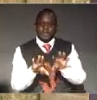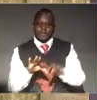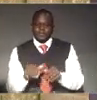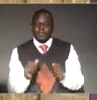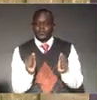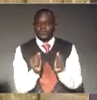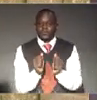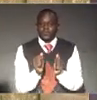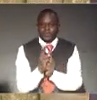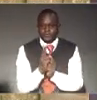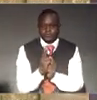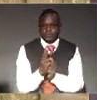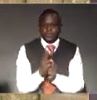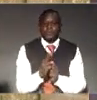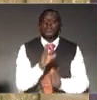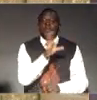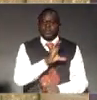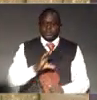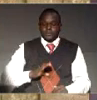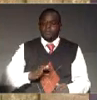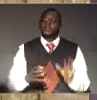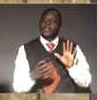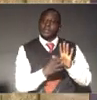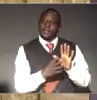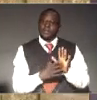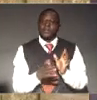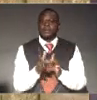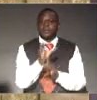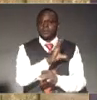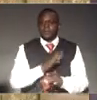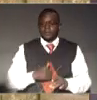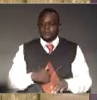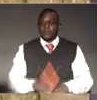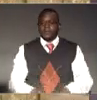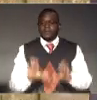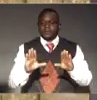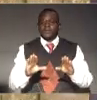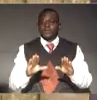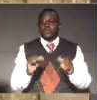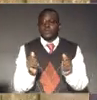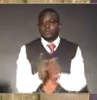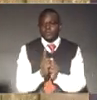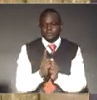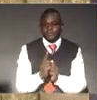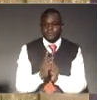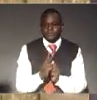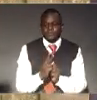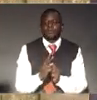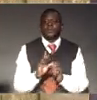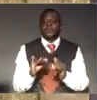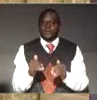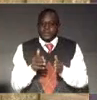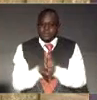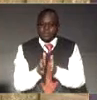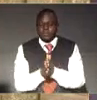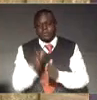12 Christians, and of course, signifying Jesus Christ when he washed the feet of his 12 disciples. And to explain